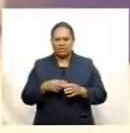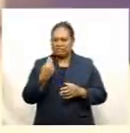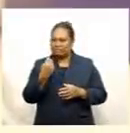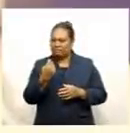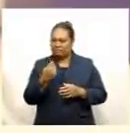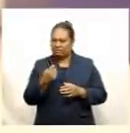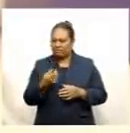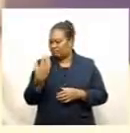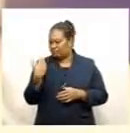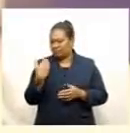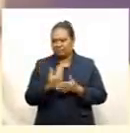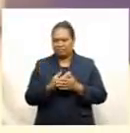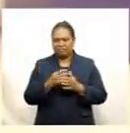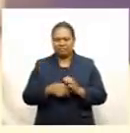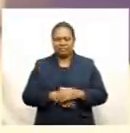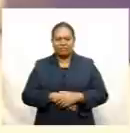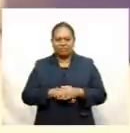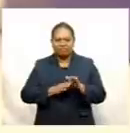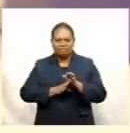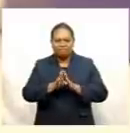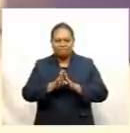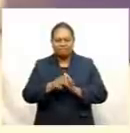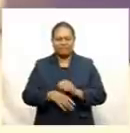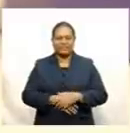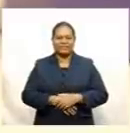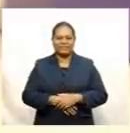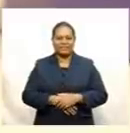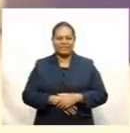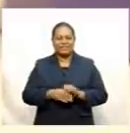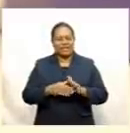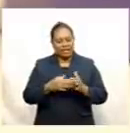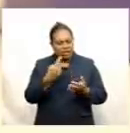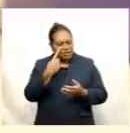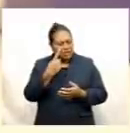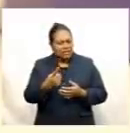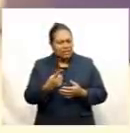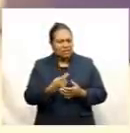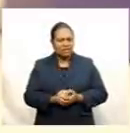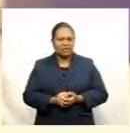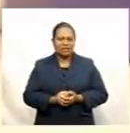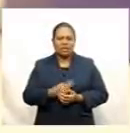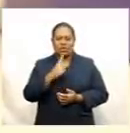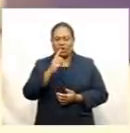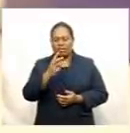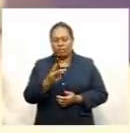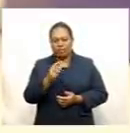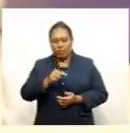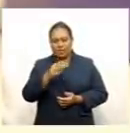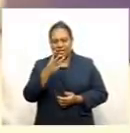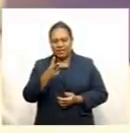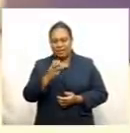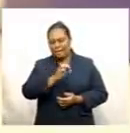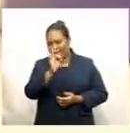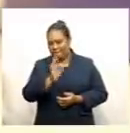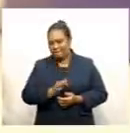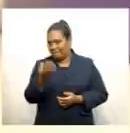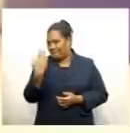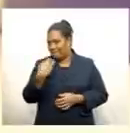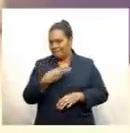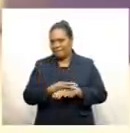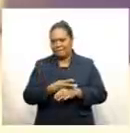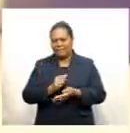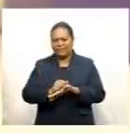US inflation. Meanwhile, in a separate release, their retail sales fell 1.3% last month.